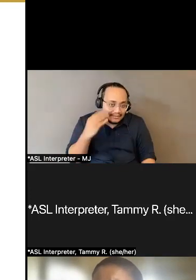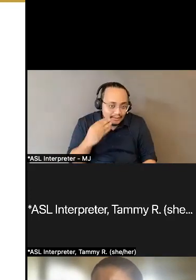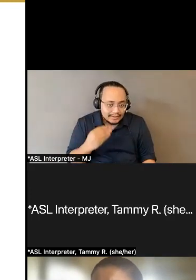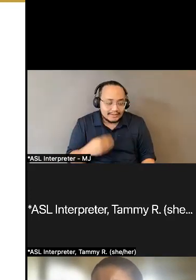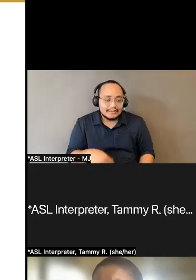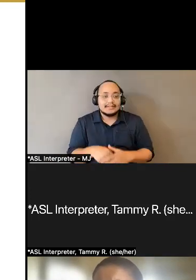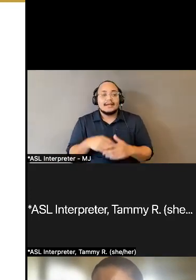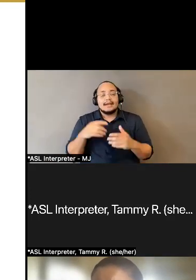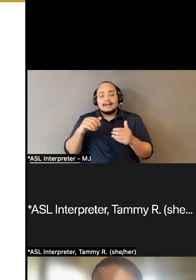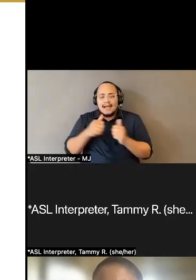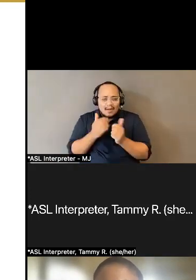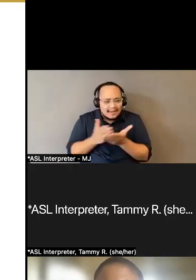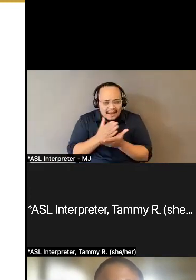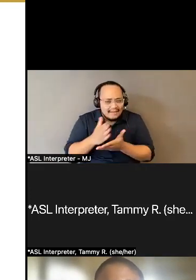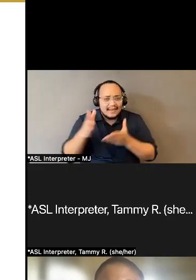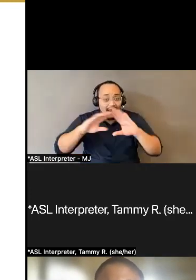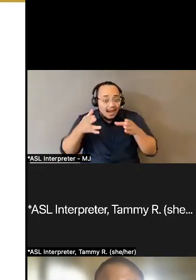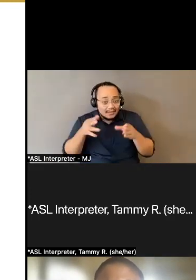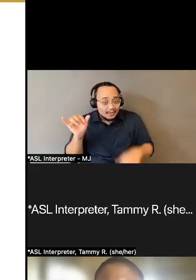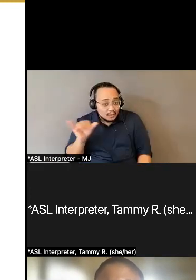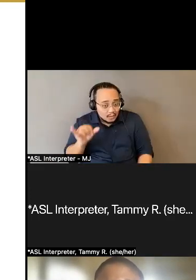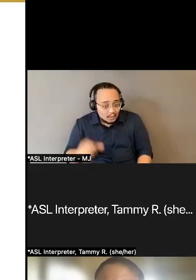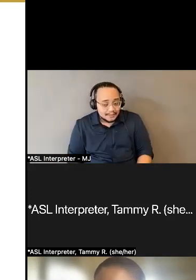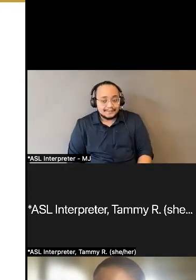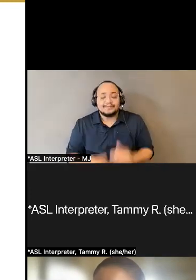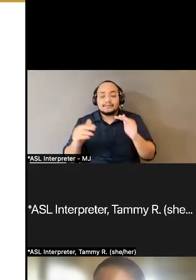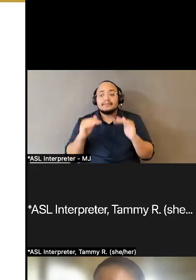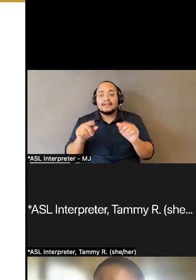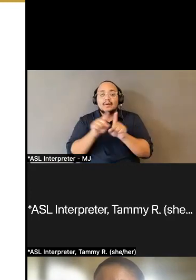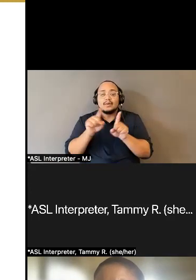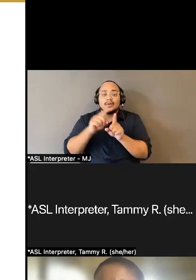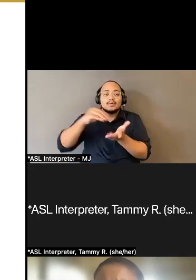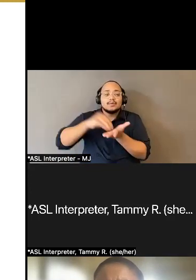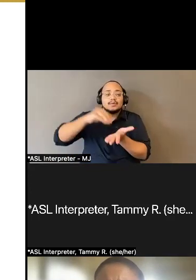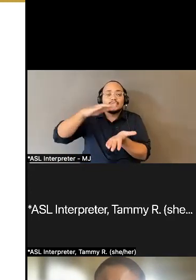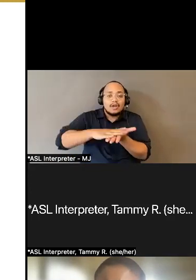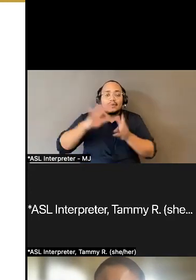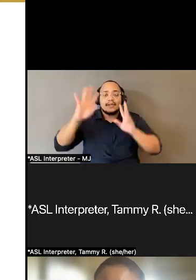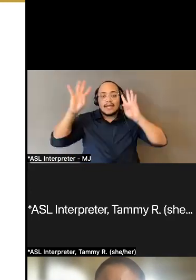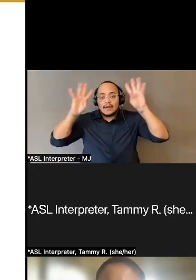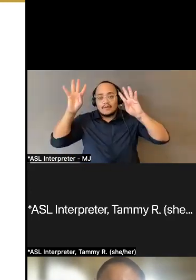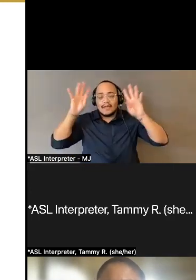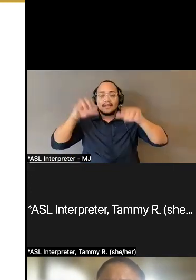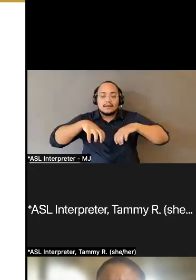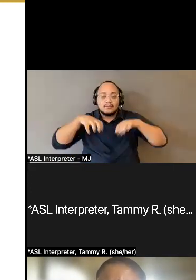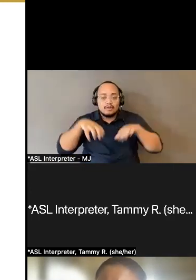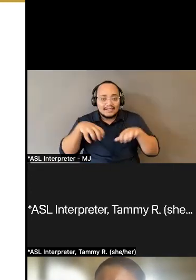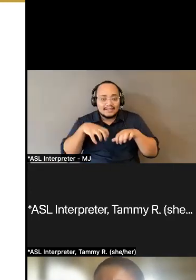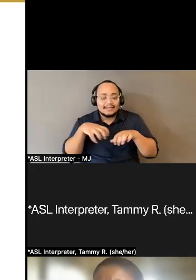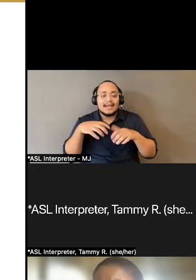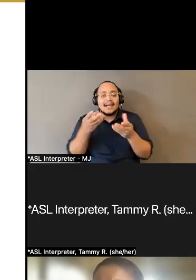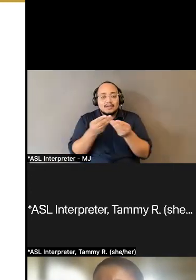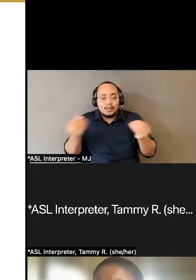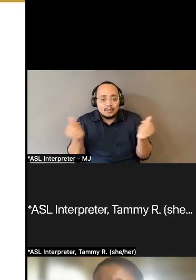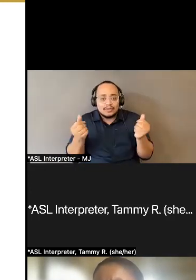in navigating housing, and also to document the innovative practices and solutions